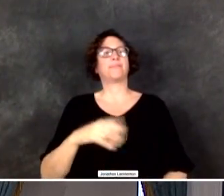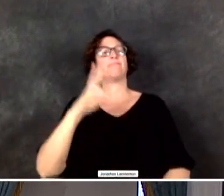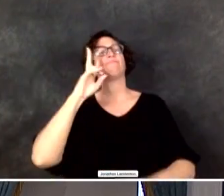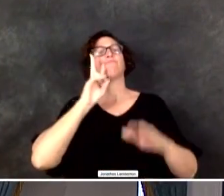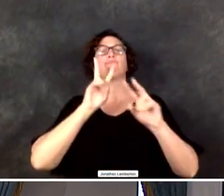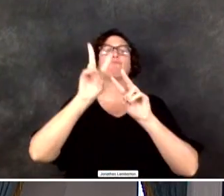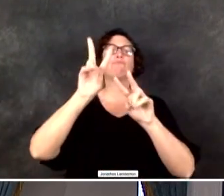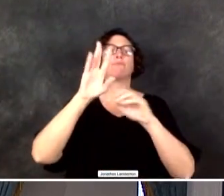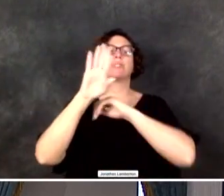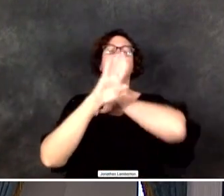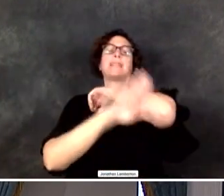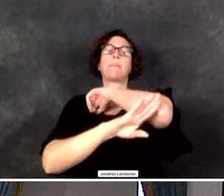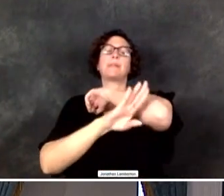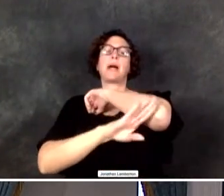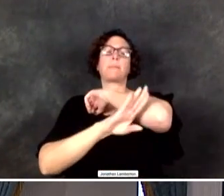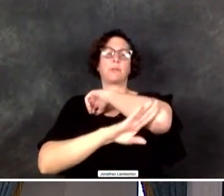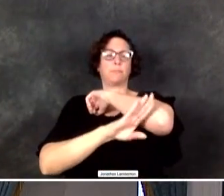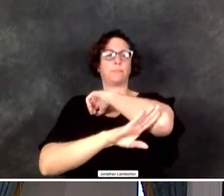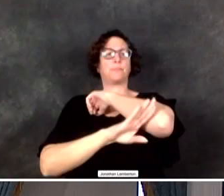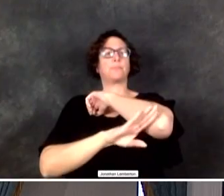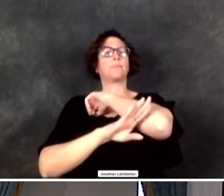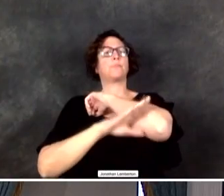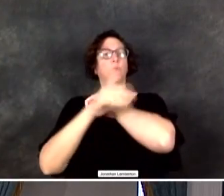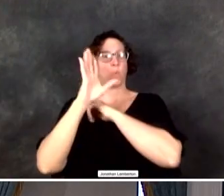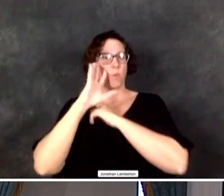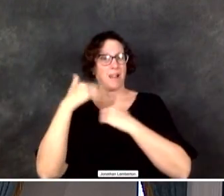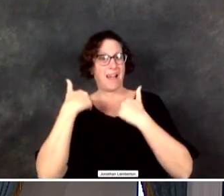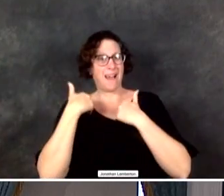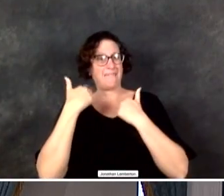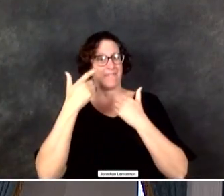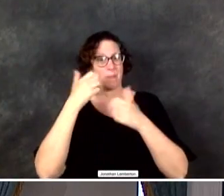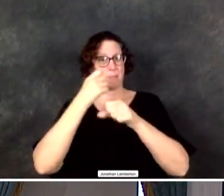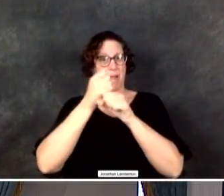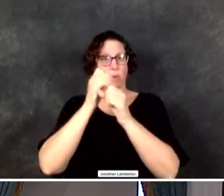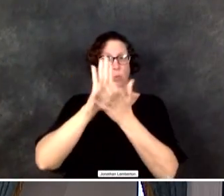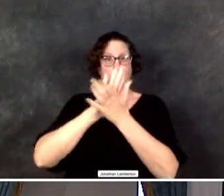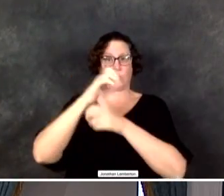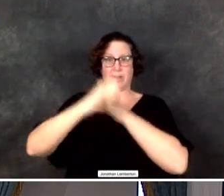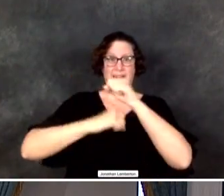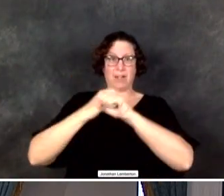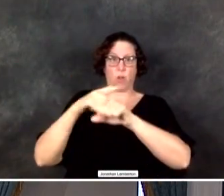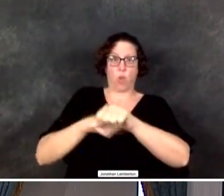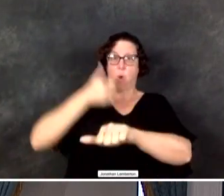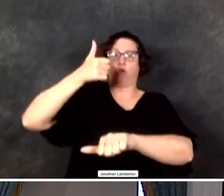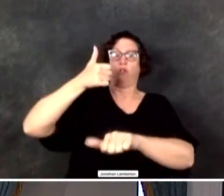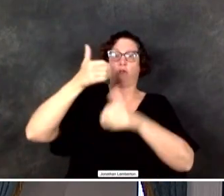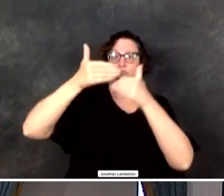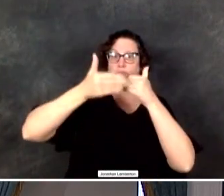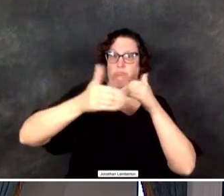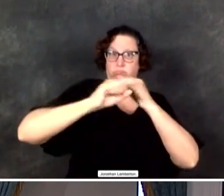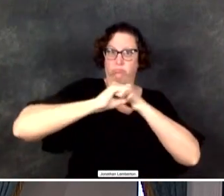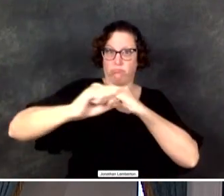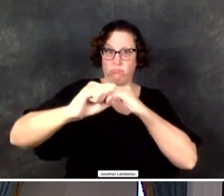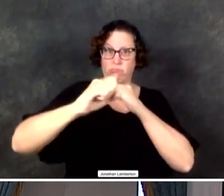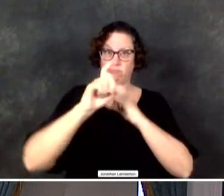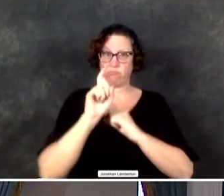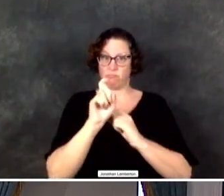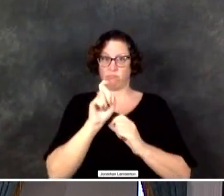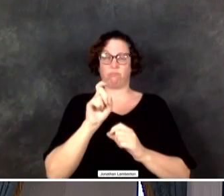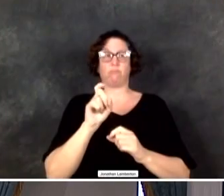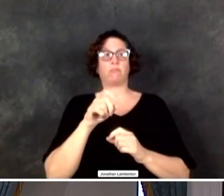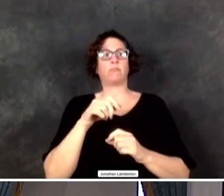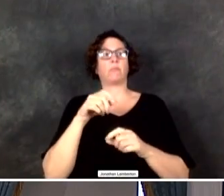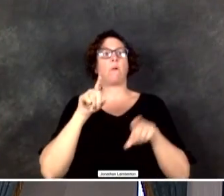about extending the school year, and also if you could talk more about what reopening schools might look like in terms of